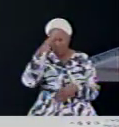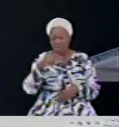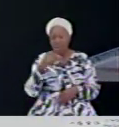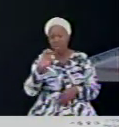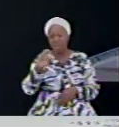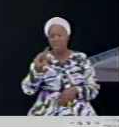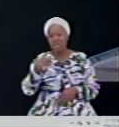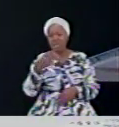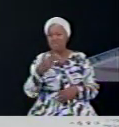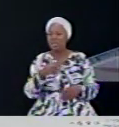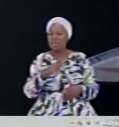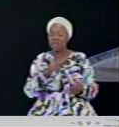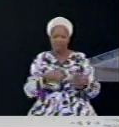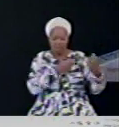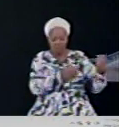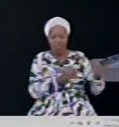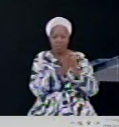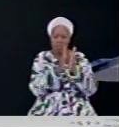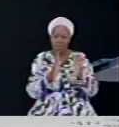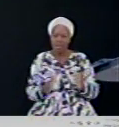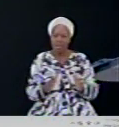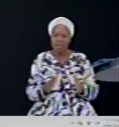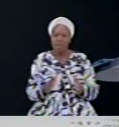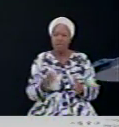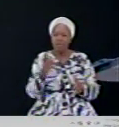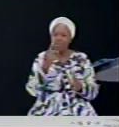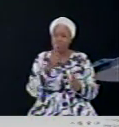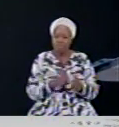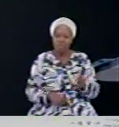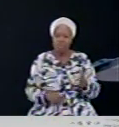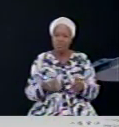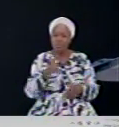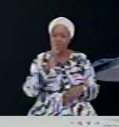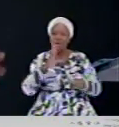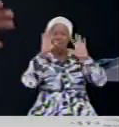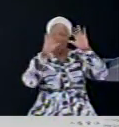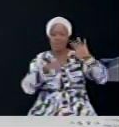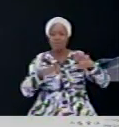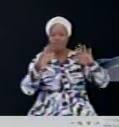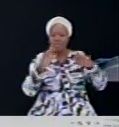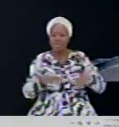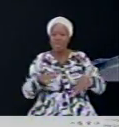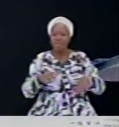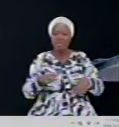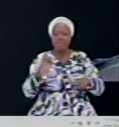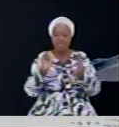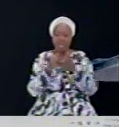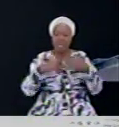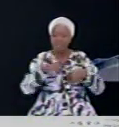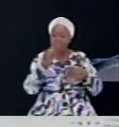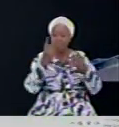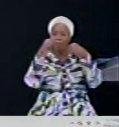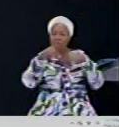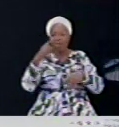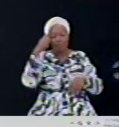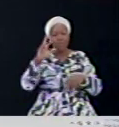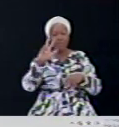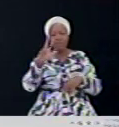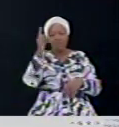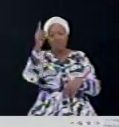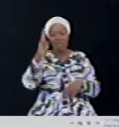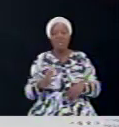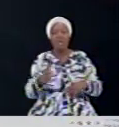courageous prayer. What rivers, showers, rain that had not come for 3.5 years. He